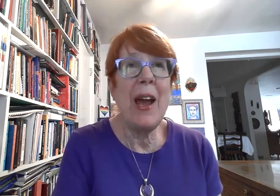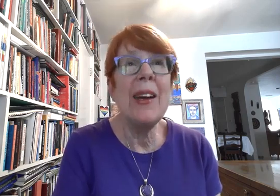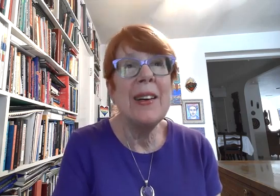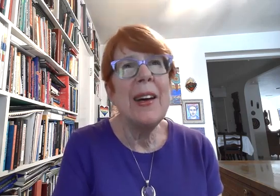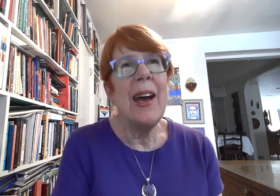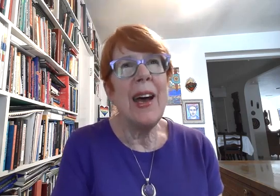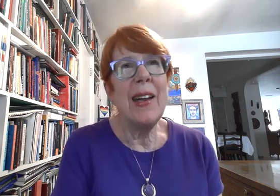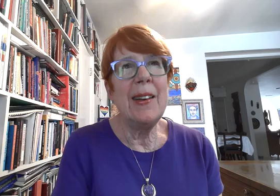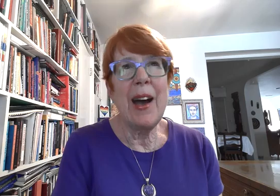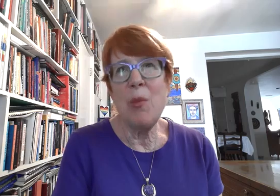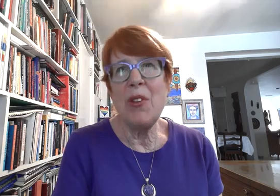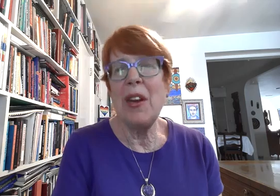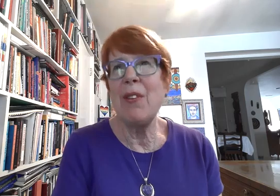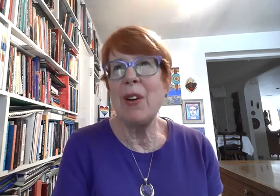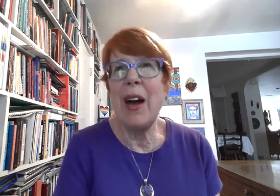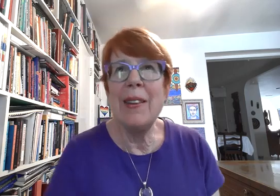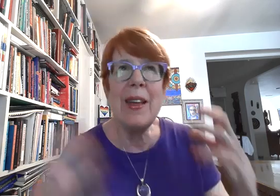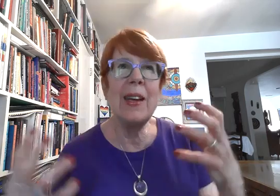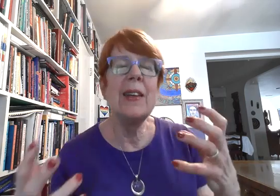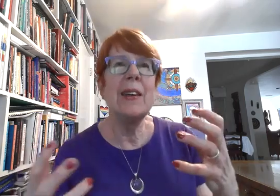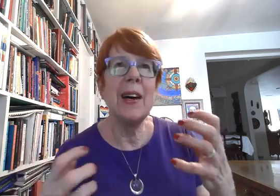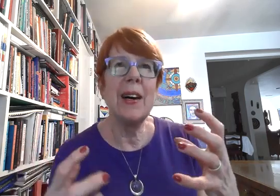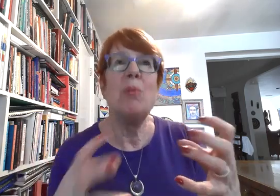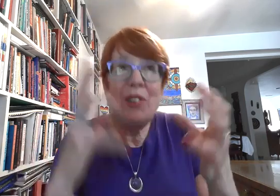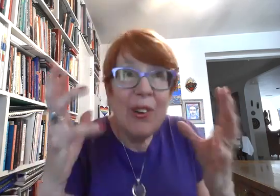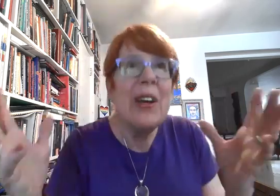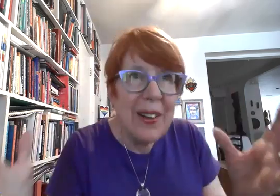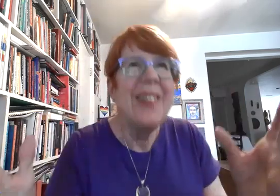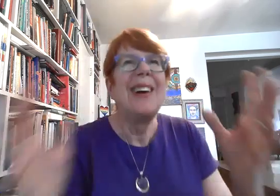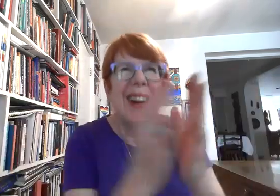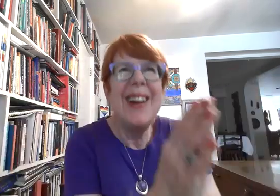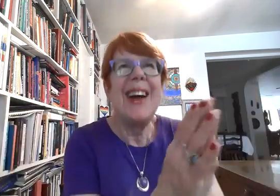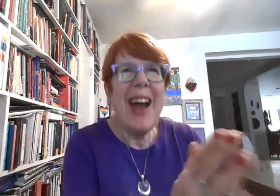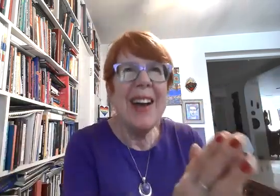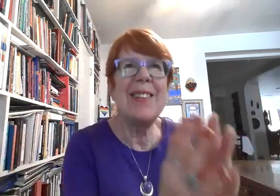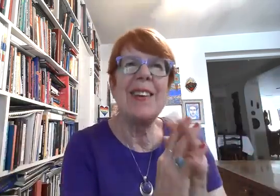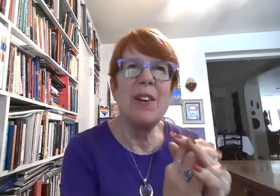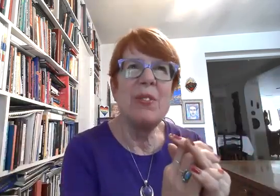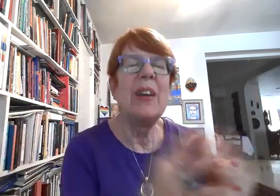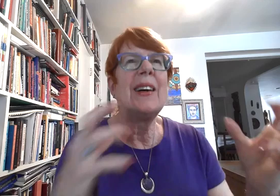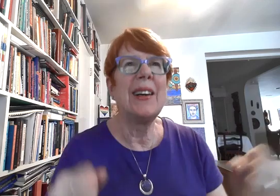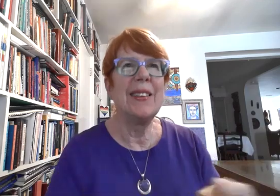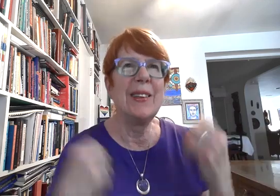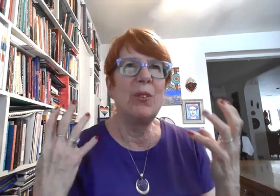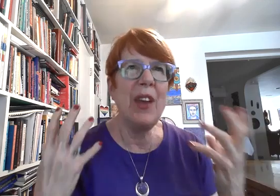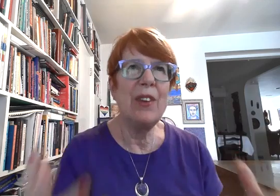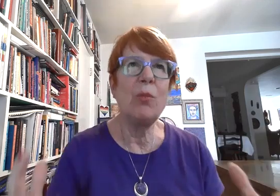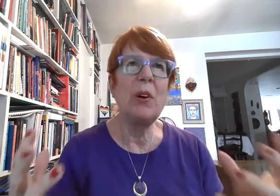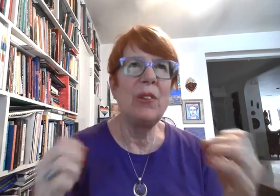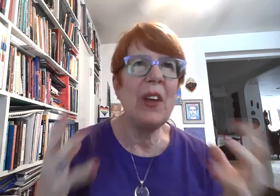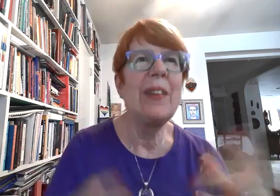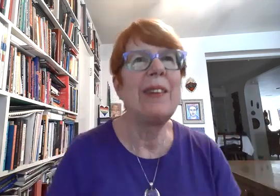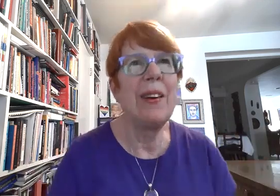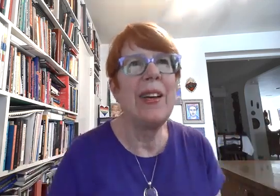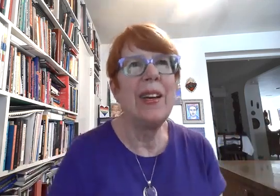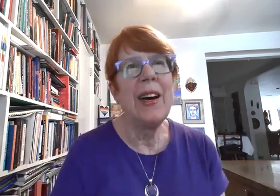West Bank. And now more than ever, I think material acts of